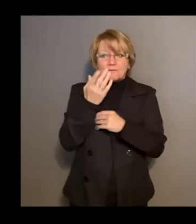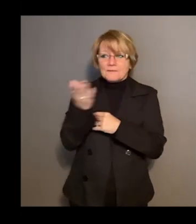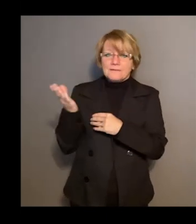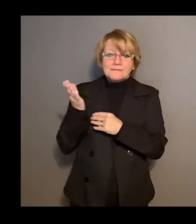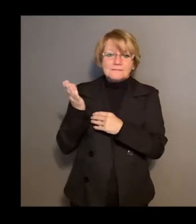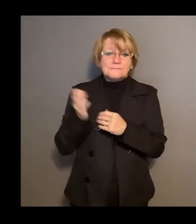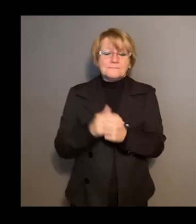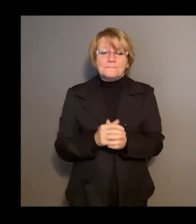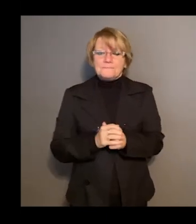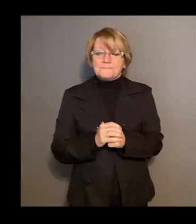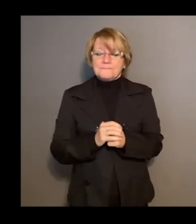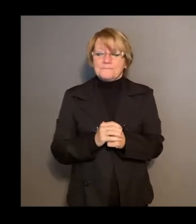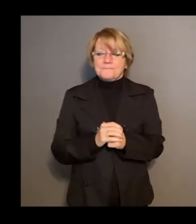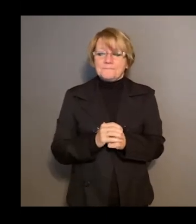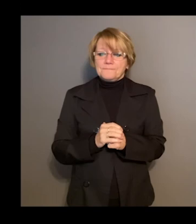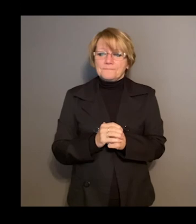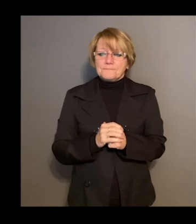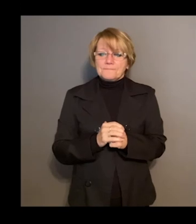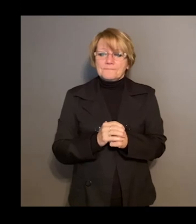men?